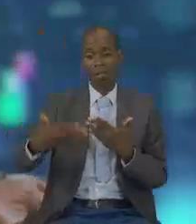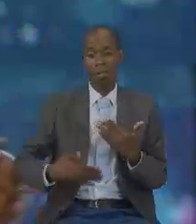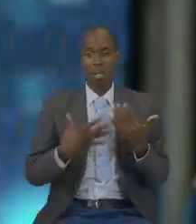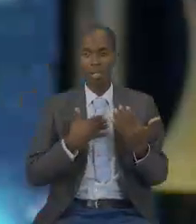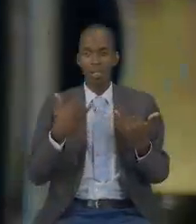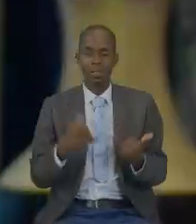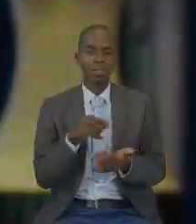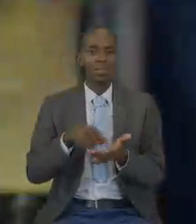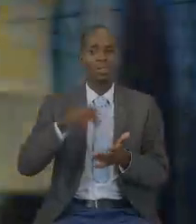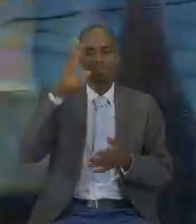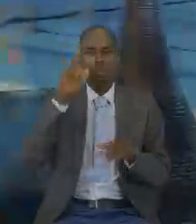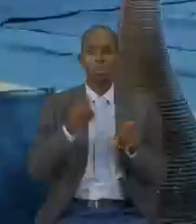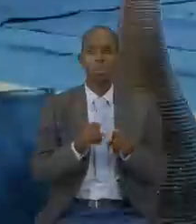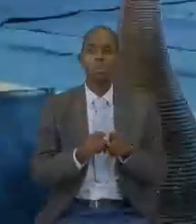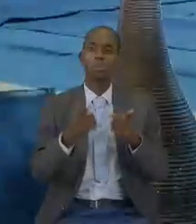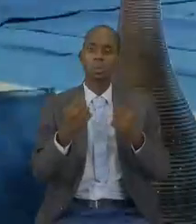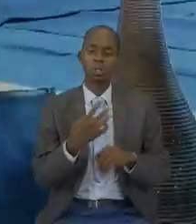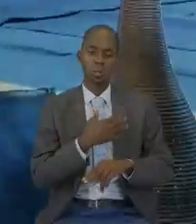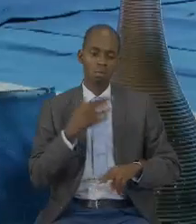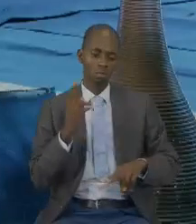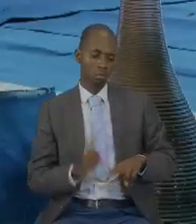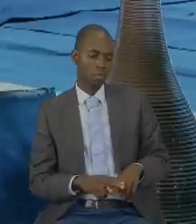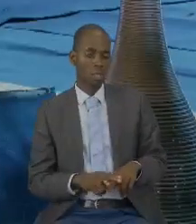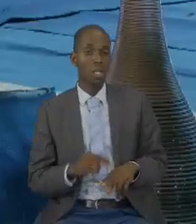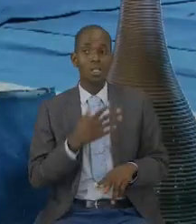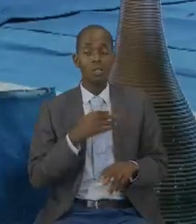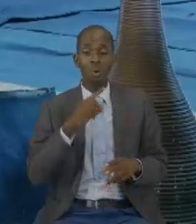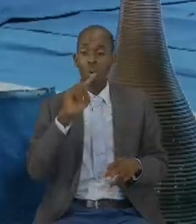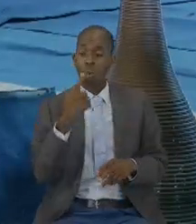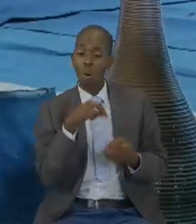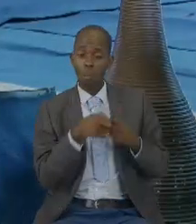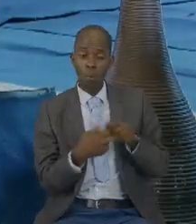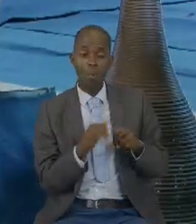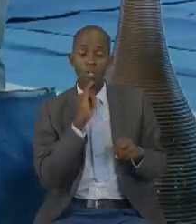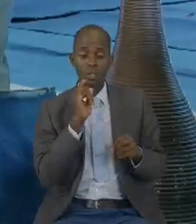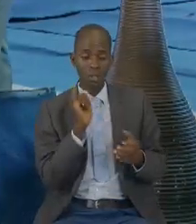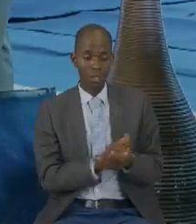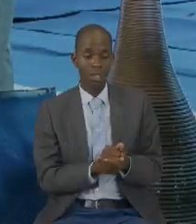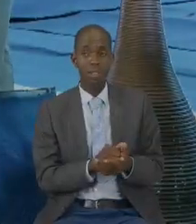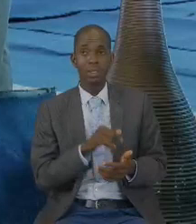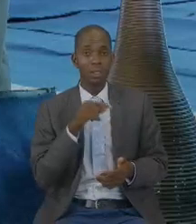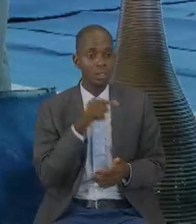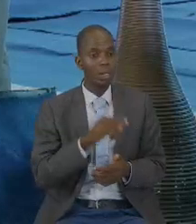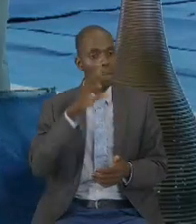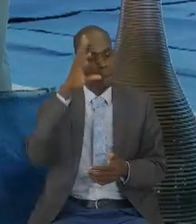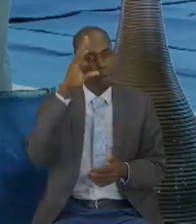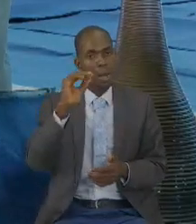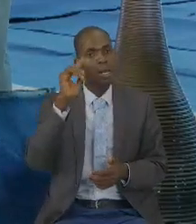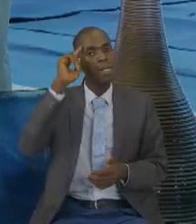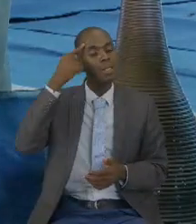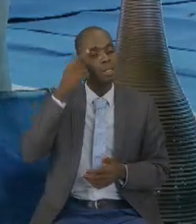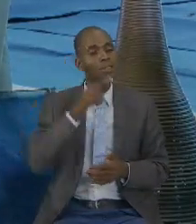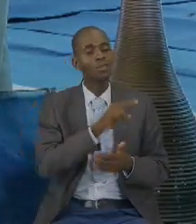also came and he sat down. The only challenge is he thought his own white